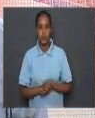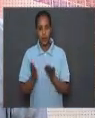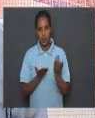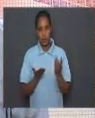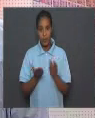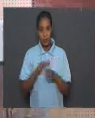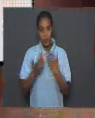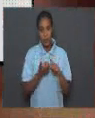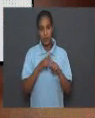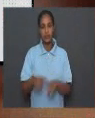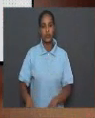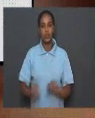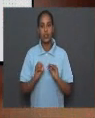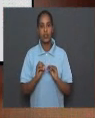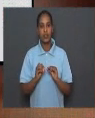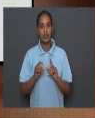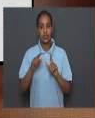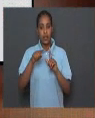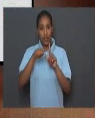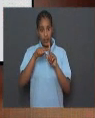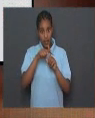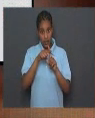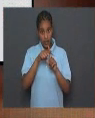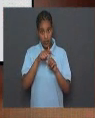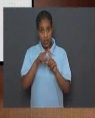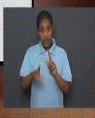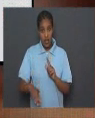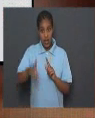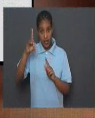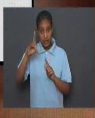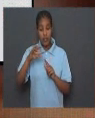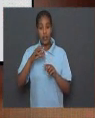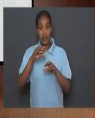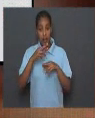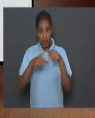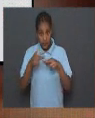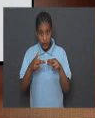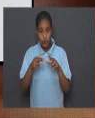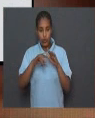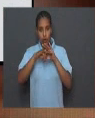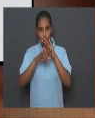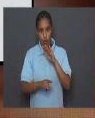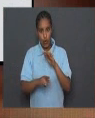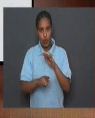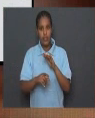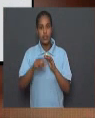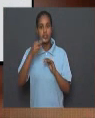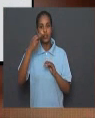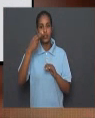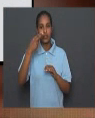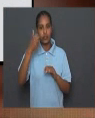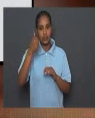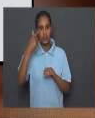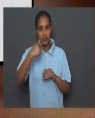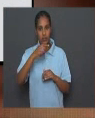Welcome back, students. The cations from highest reactivity to lowest are silver,